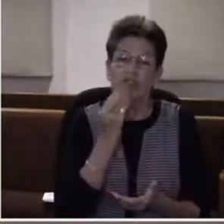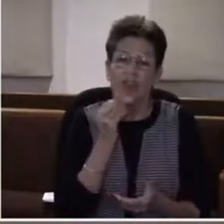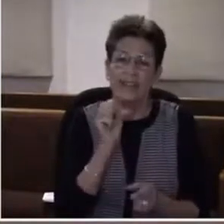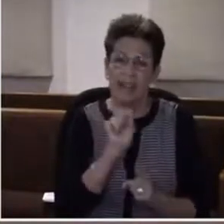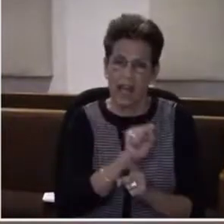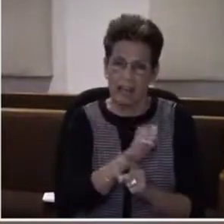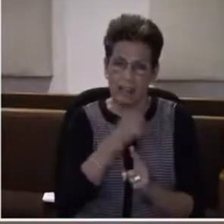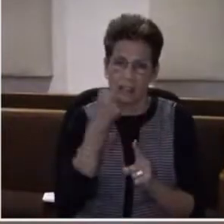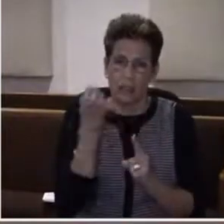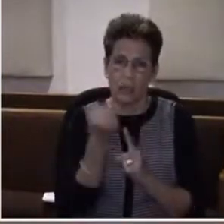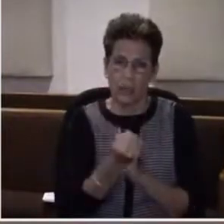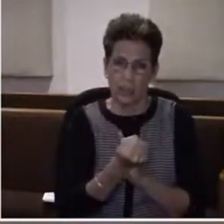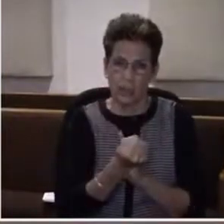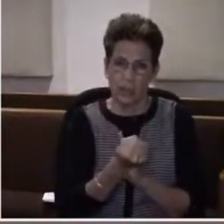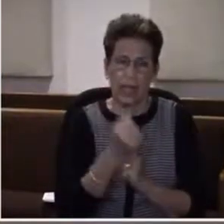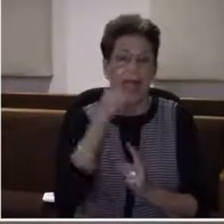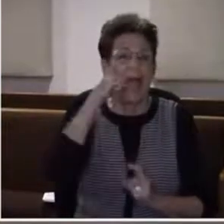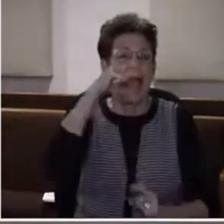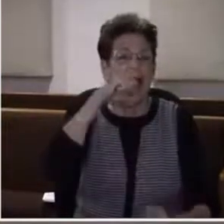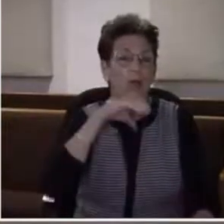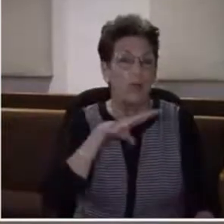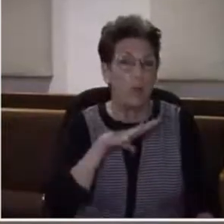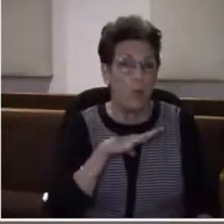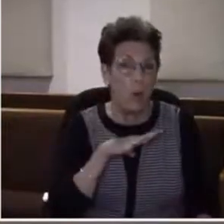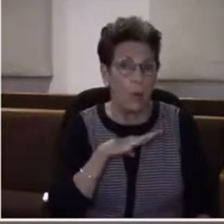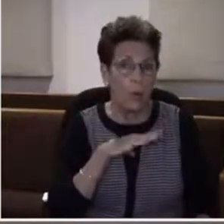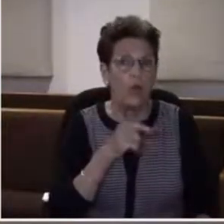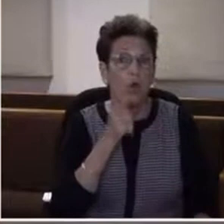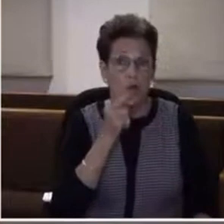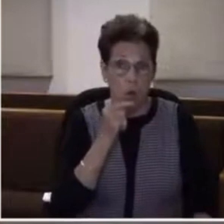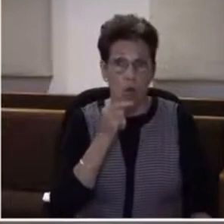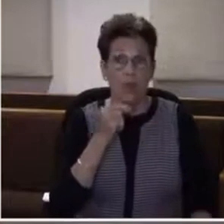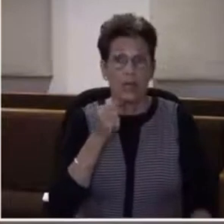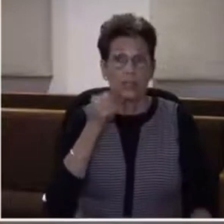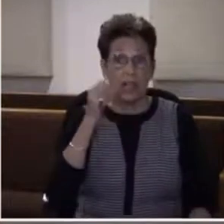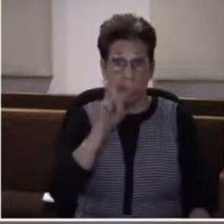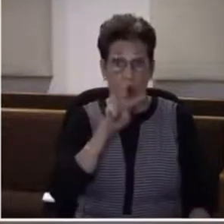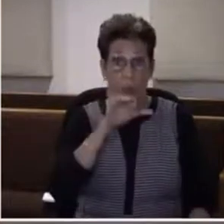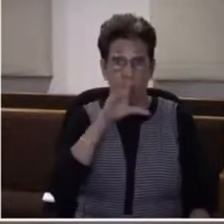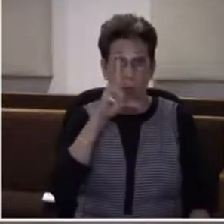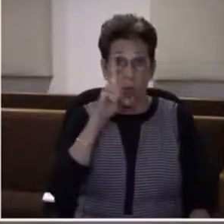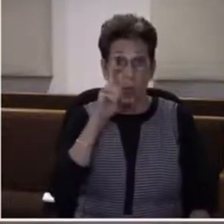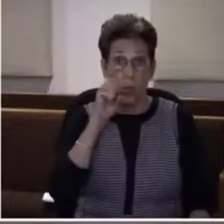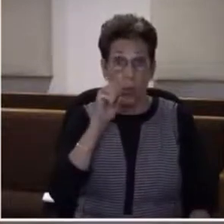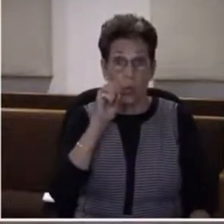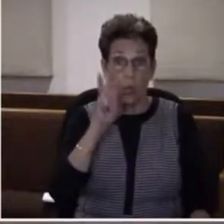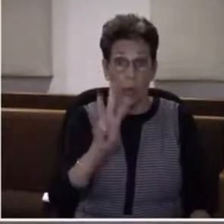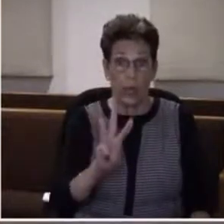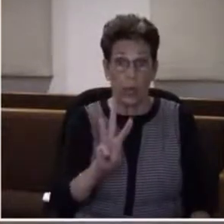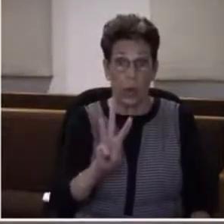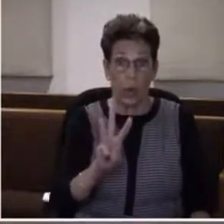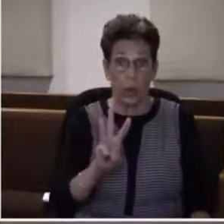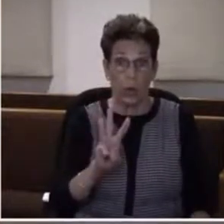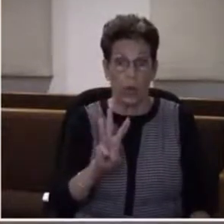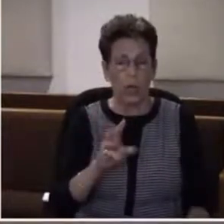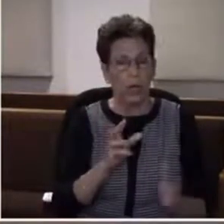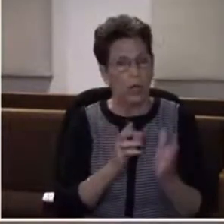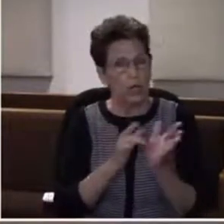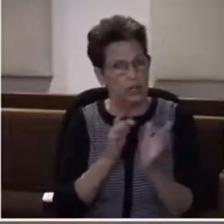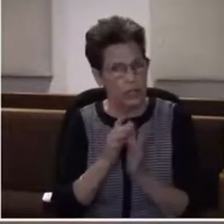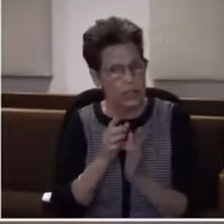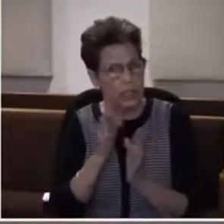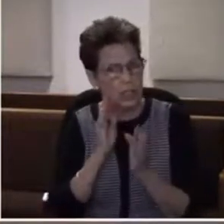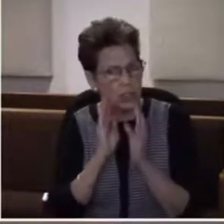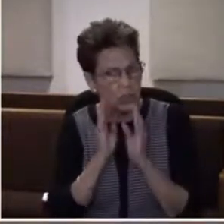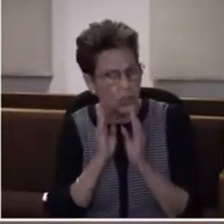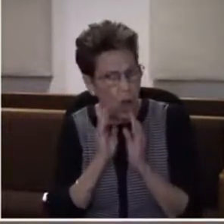a woman that was a widow. She's mentioned there by the Lord Jesus. Make your